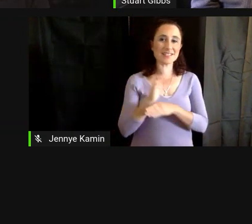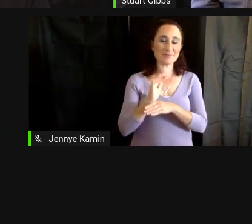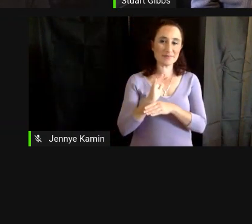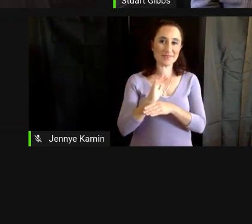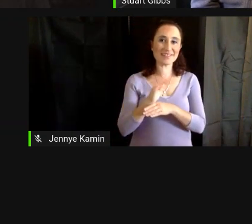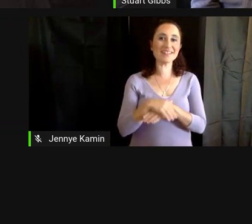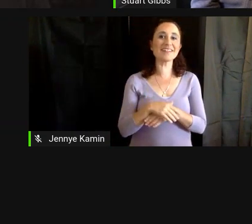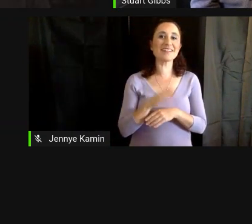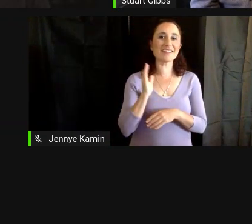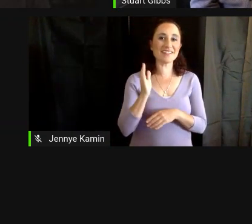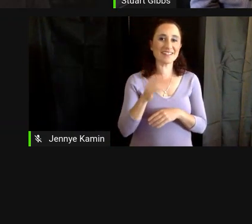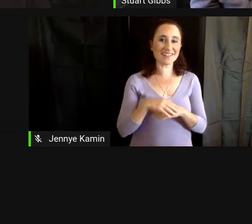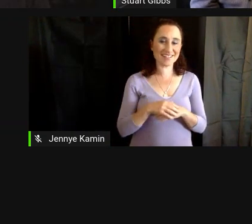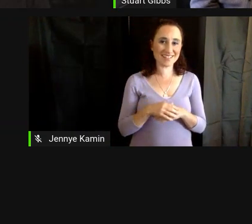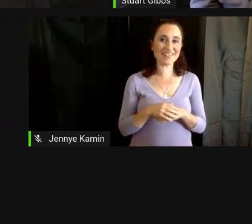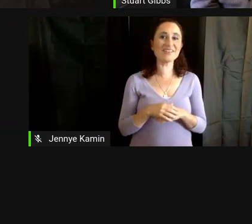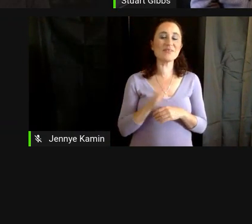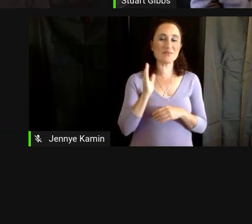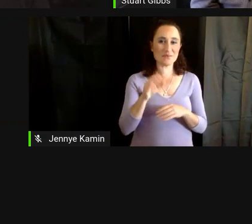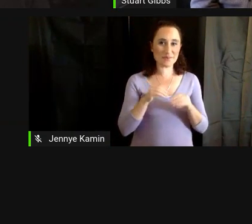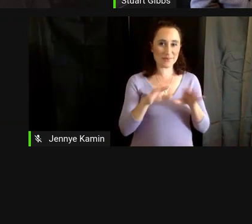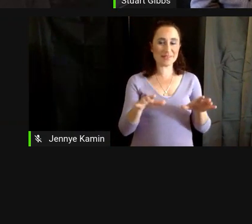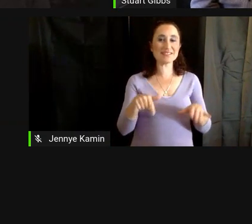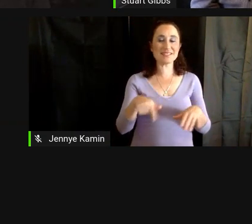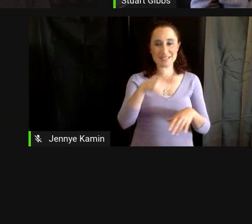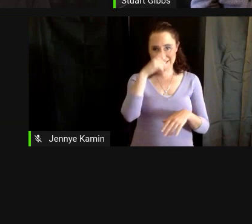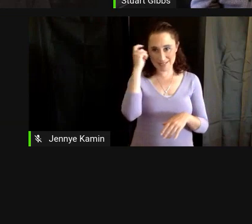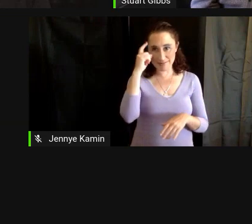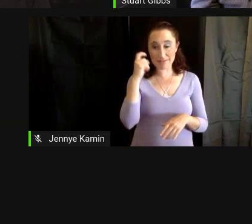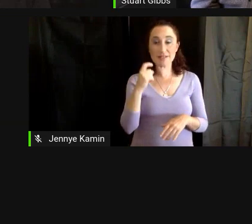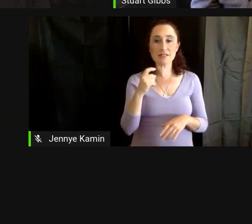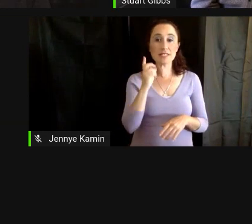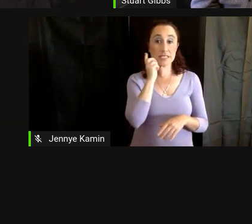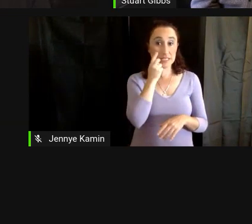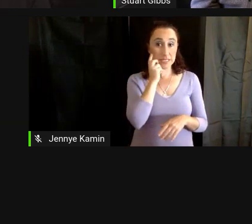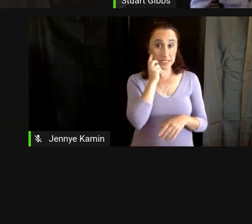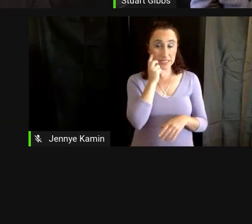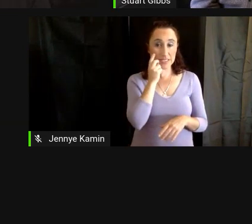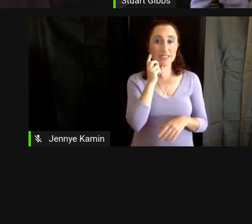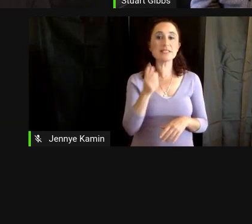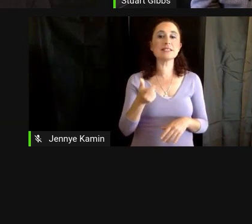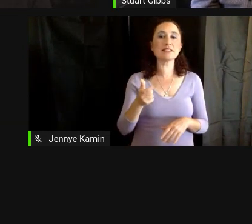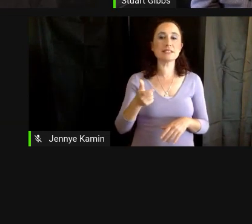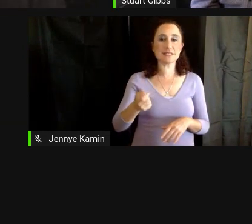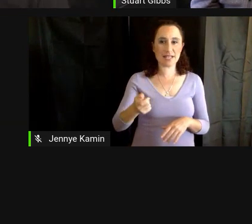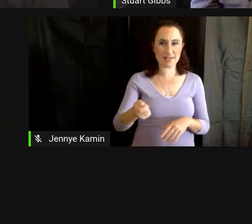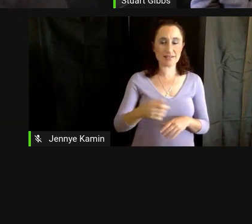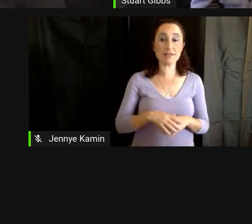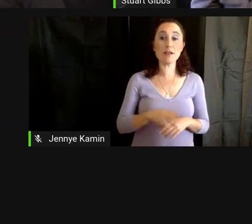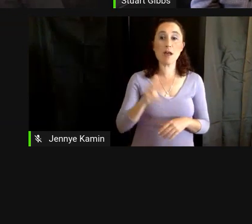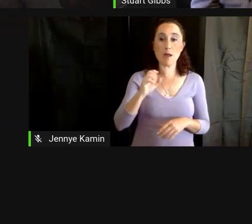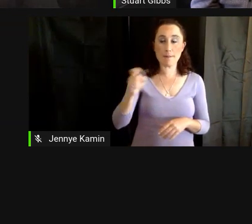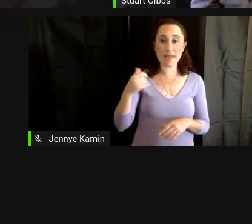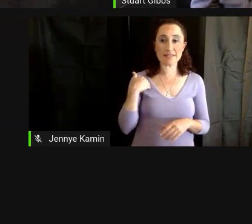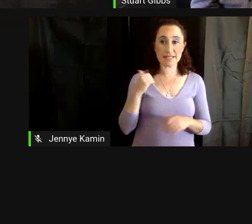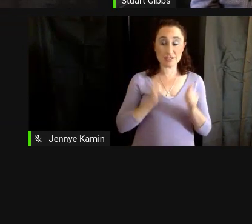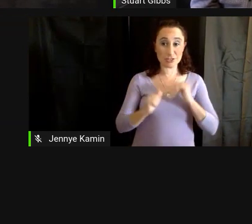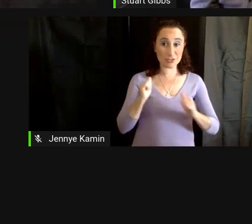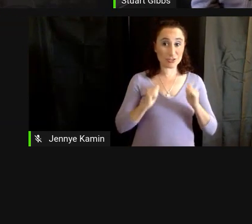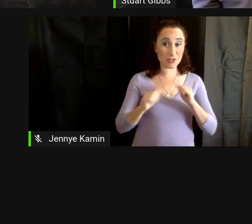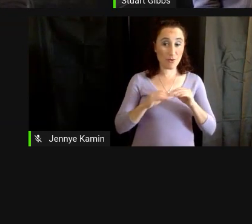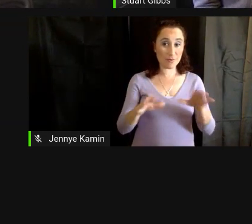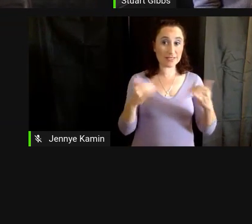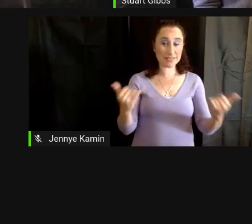out this summer. Yay, I'm so excited about that. And that's on Disney, right? That's on the Disney Channel. Okay, and Max has a show that's out